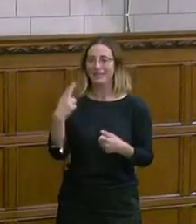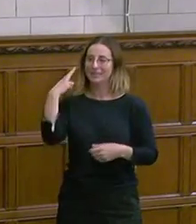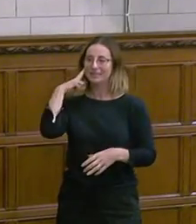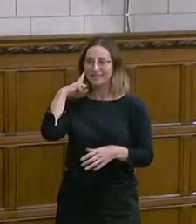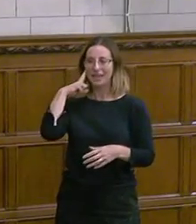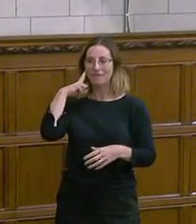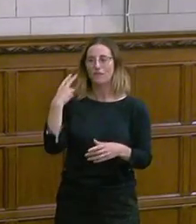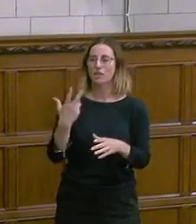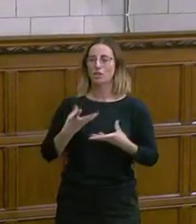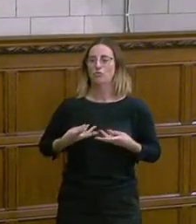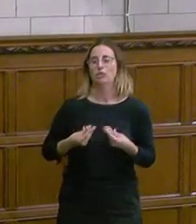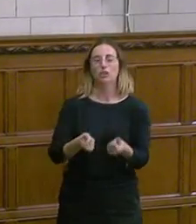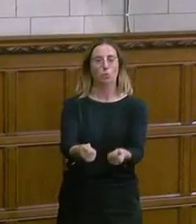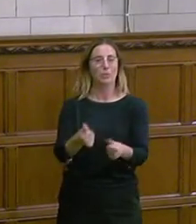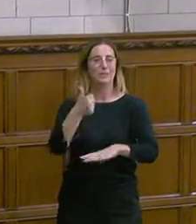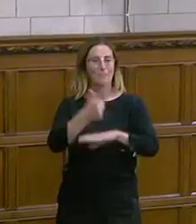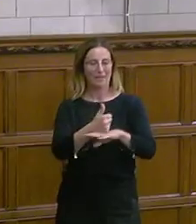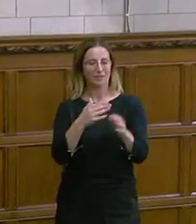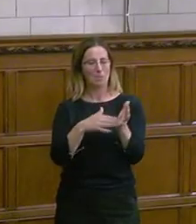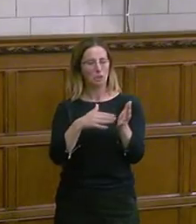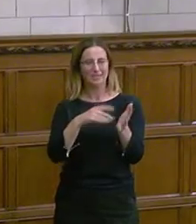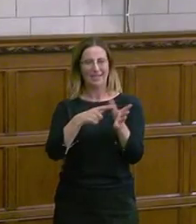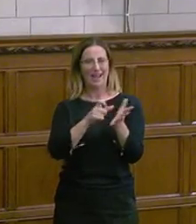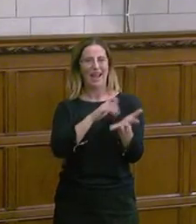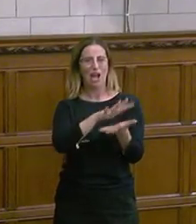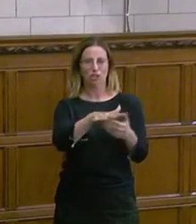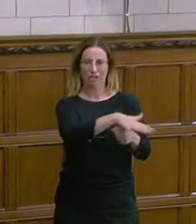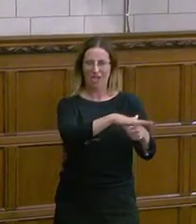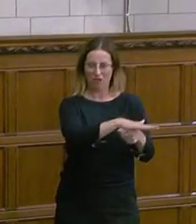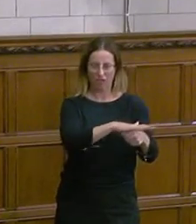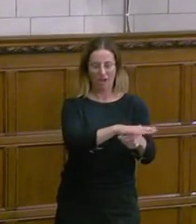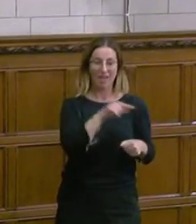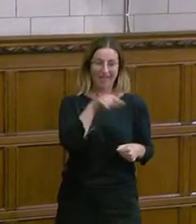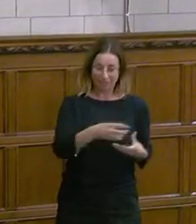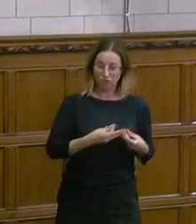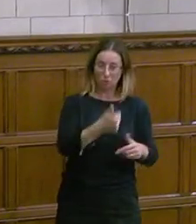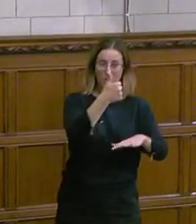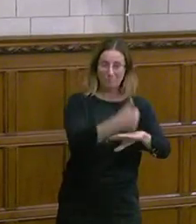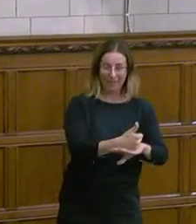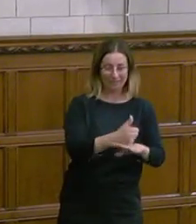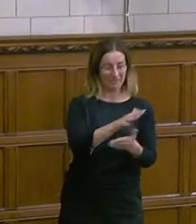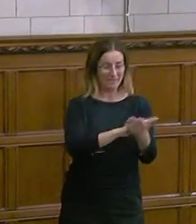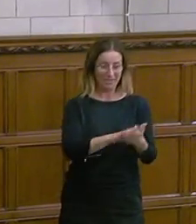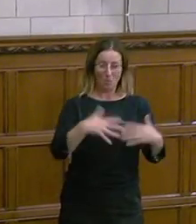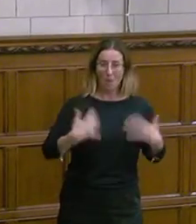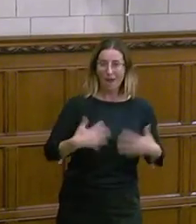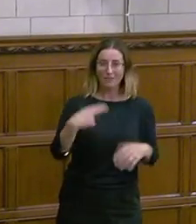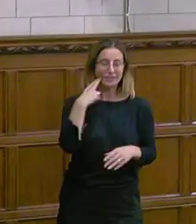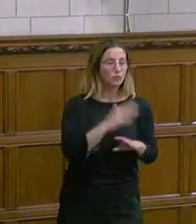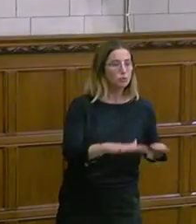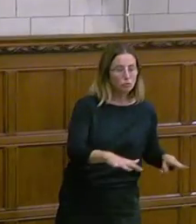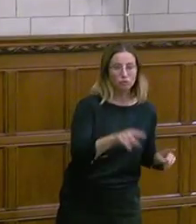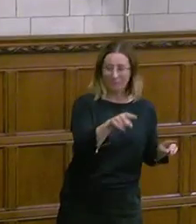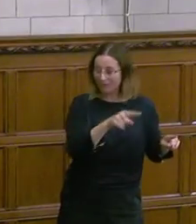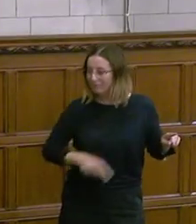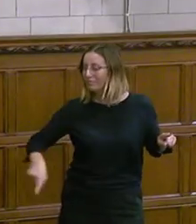14 profoundly deaf children. It is a huge boon for those children, but also for the hearing children in the mainstream school, all of whom learn British